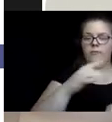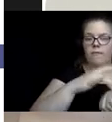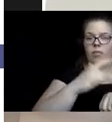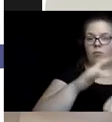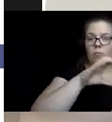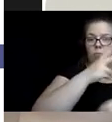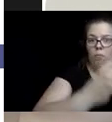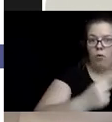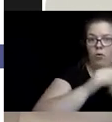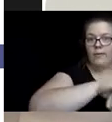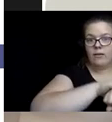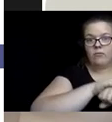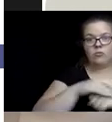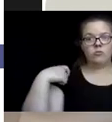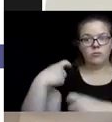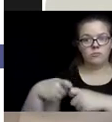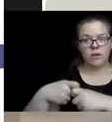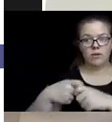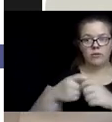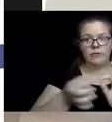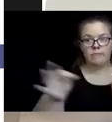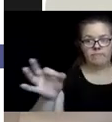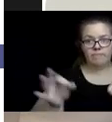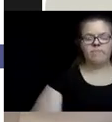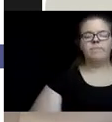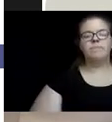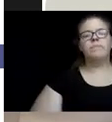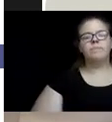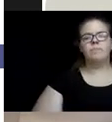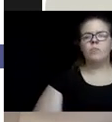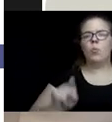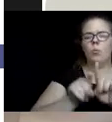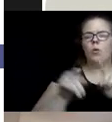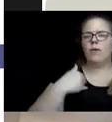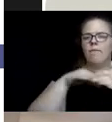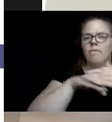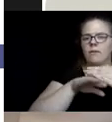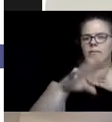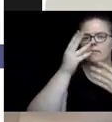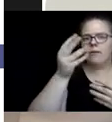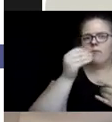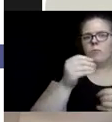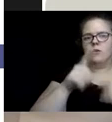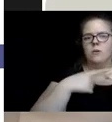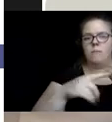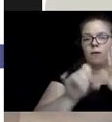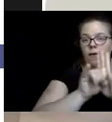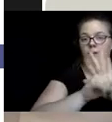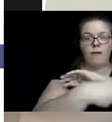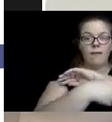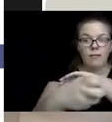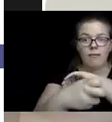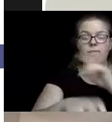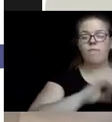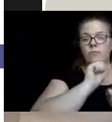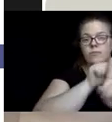Spanish. Additionally, on that website, we have access to information about identity theft and scams and